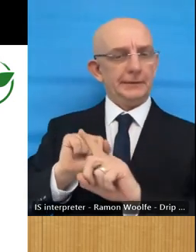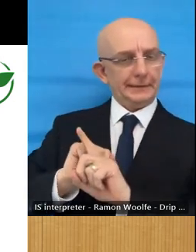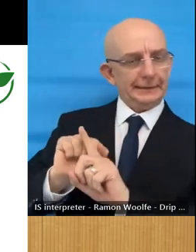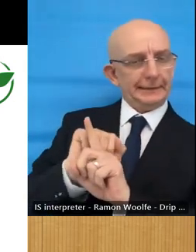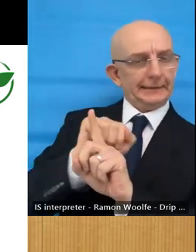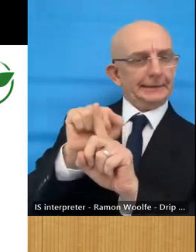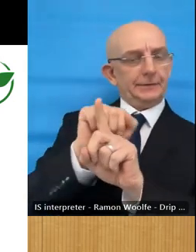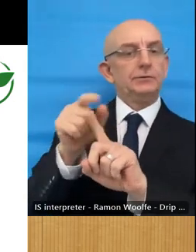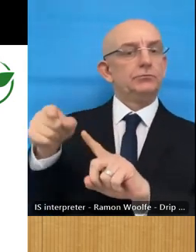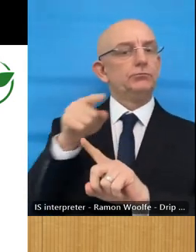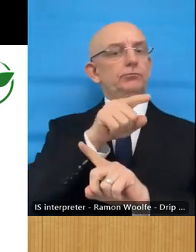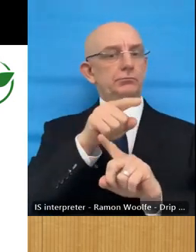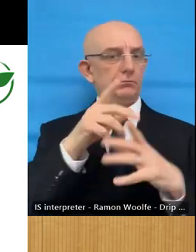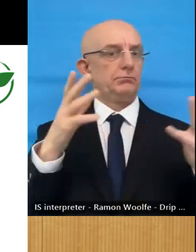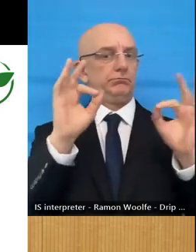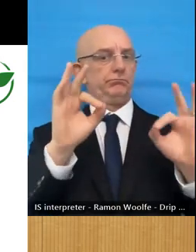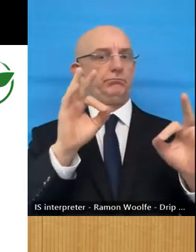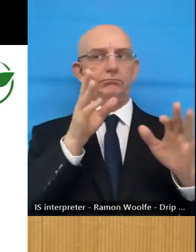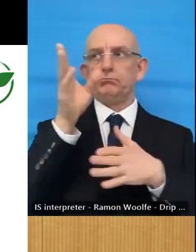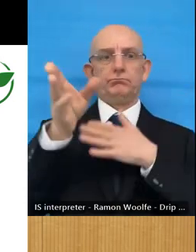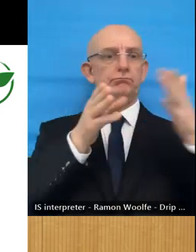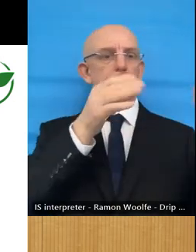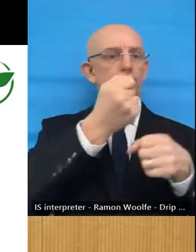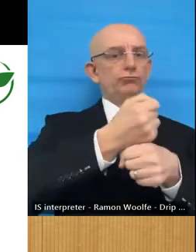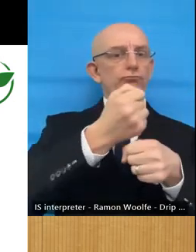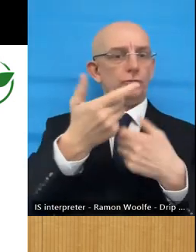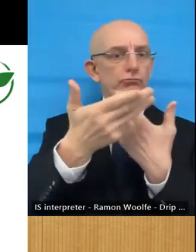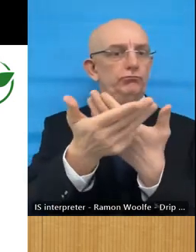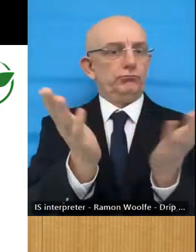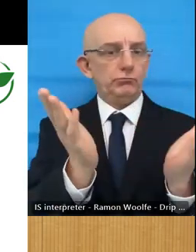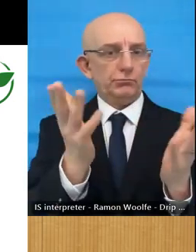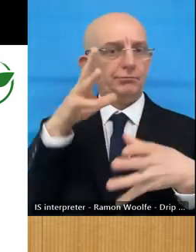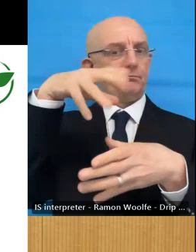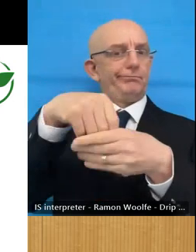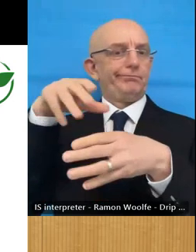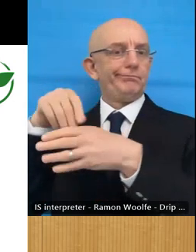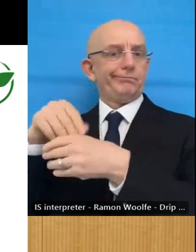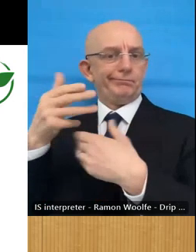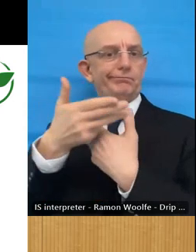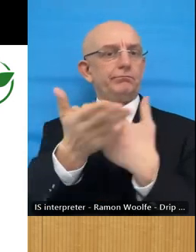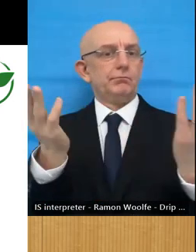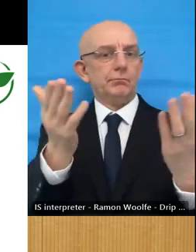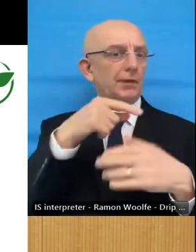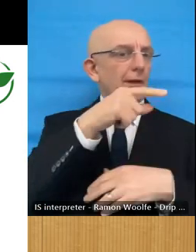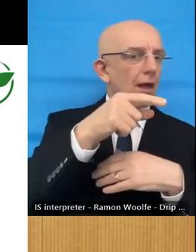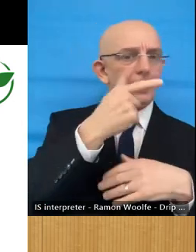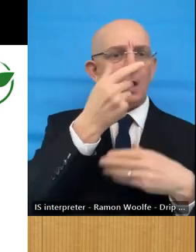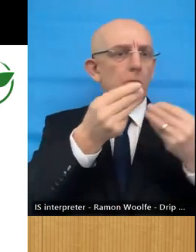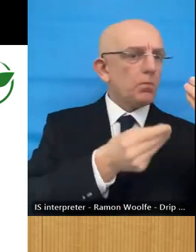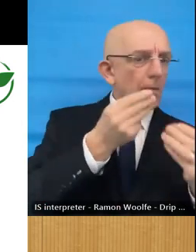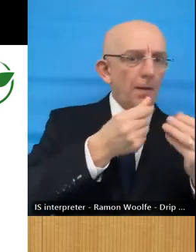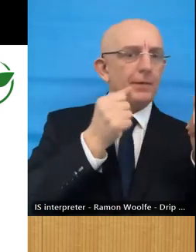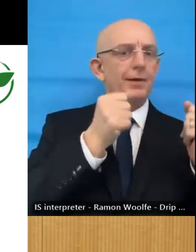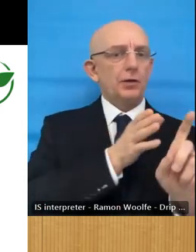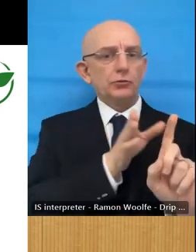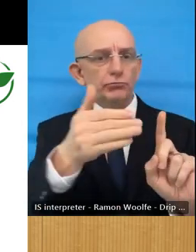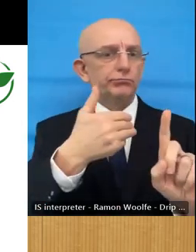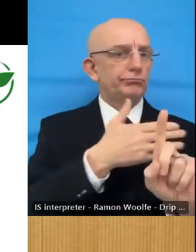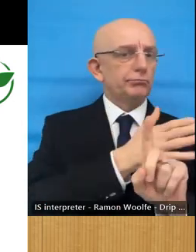meditation programs. Peer meditation is an extracurricular activity. Parents have access to